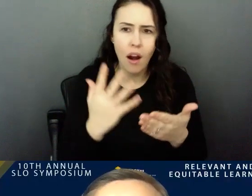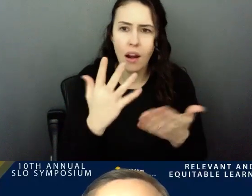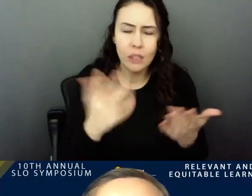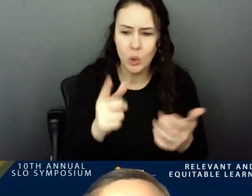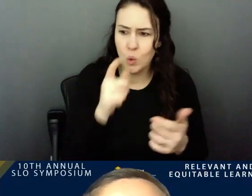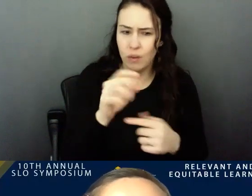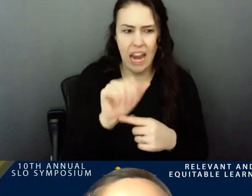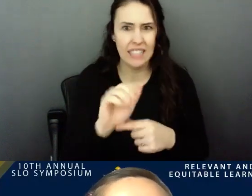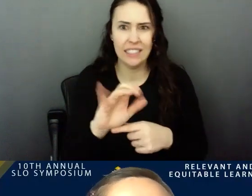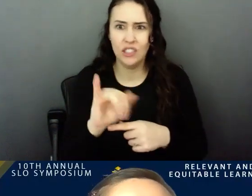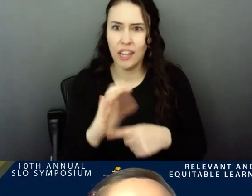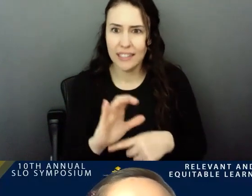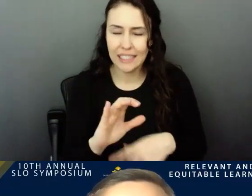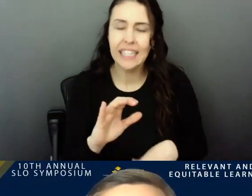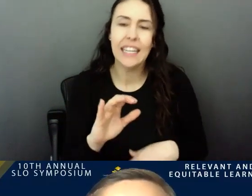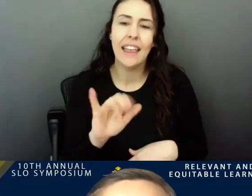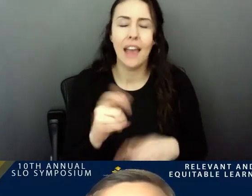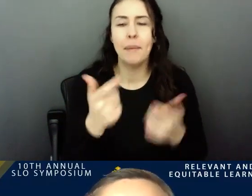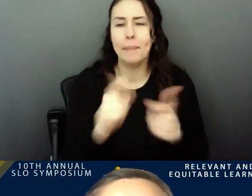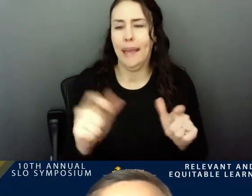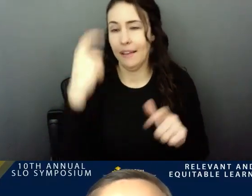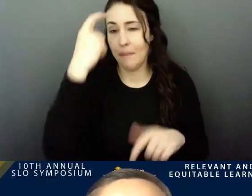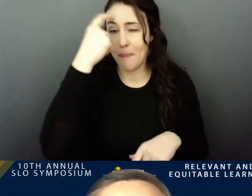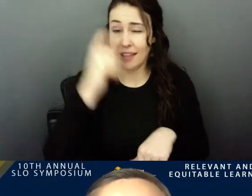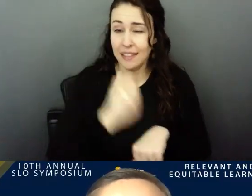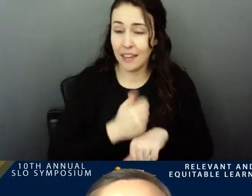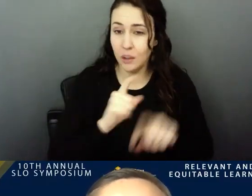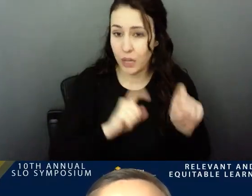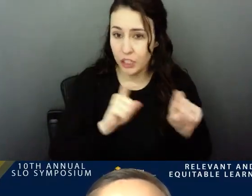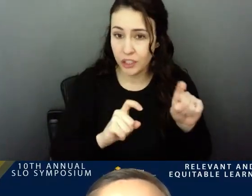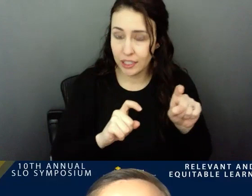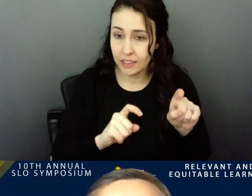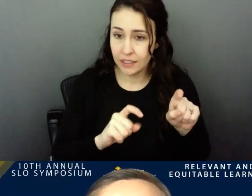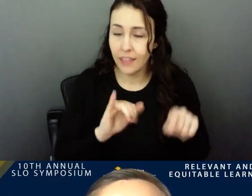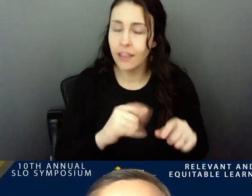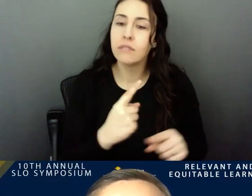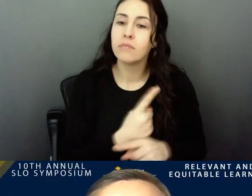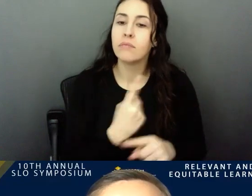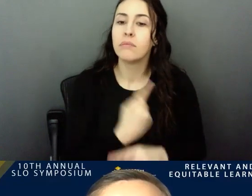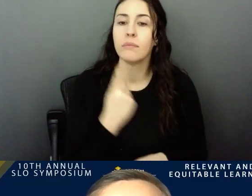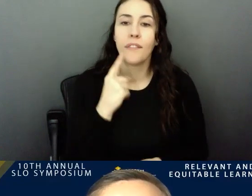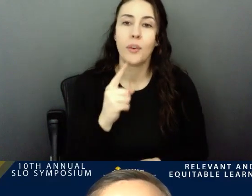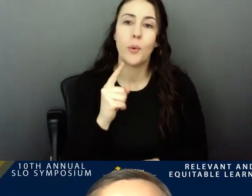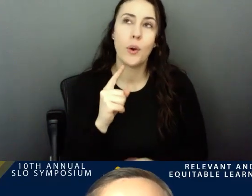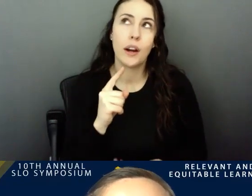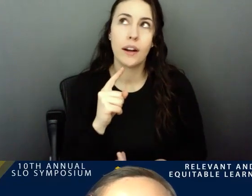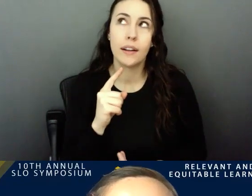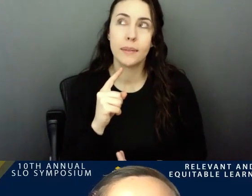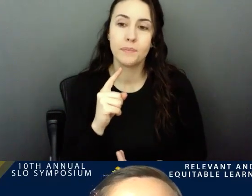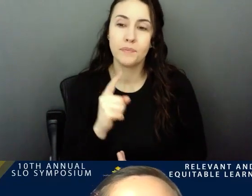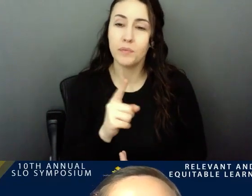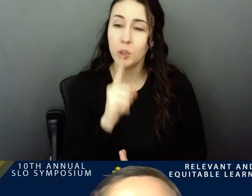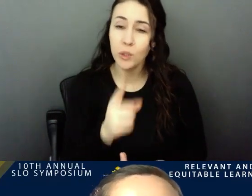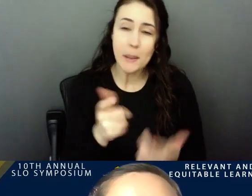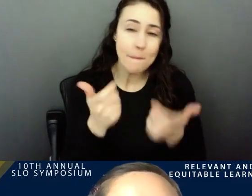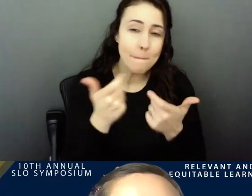anyway? You know, some of those big mindset questions. That's appropriate for a really big,